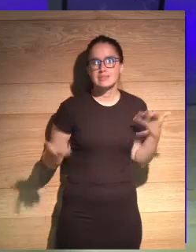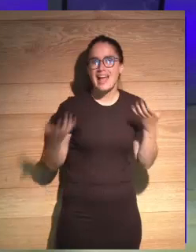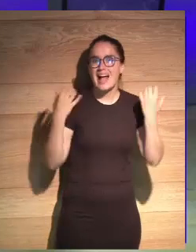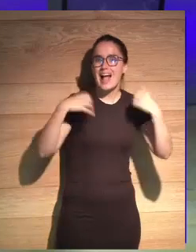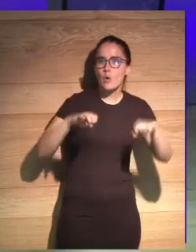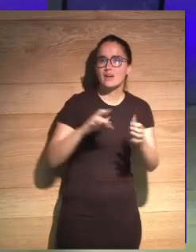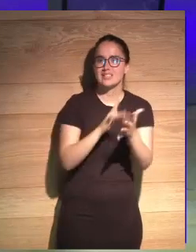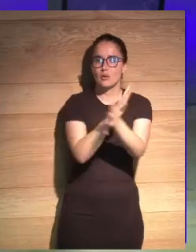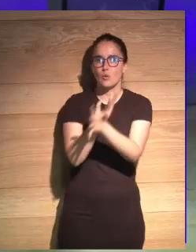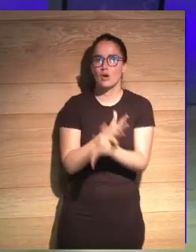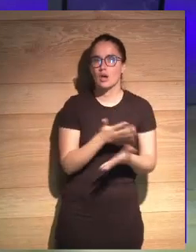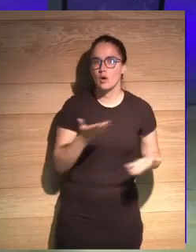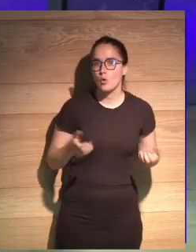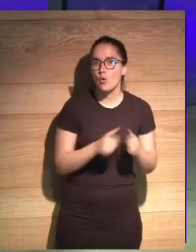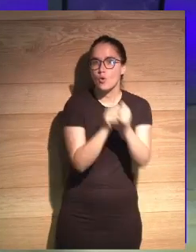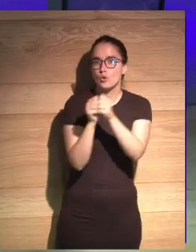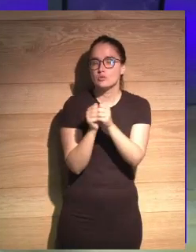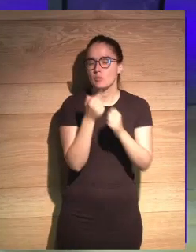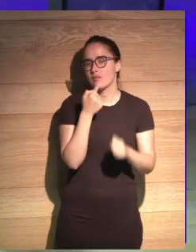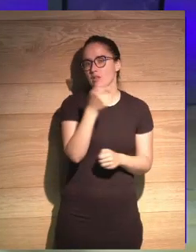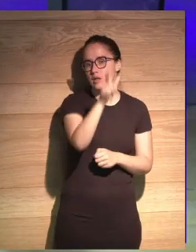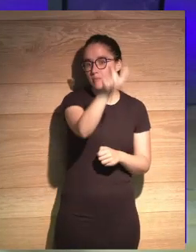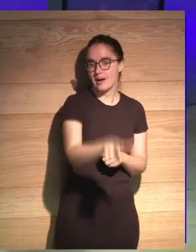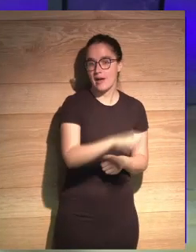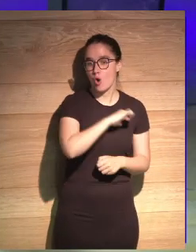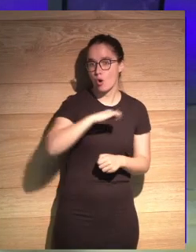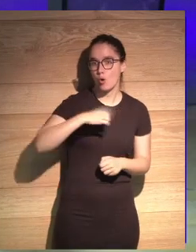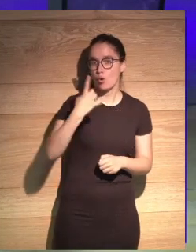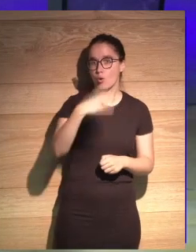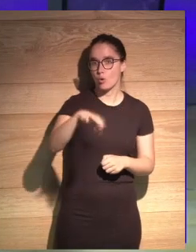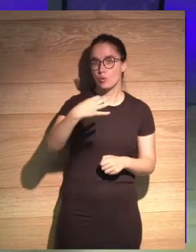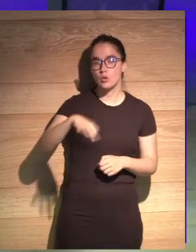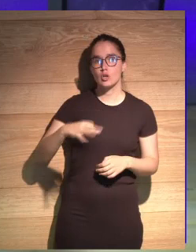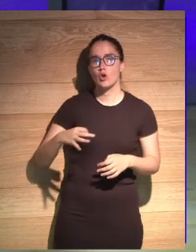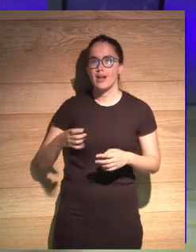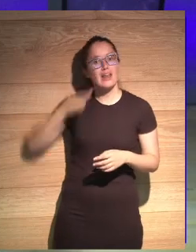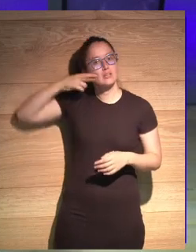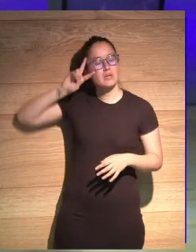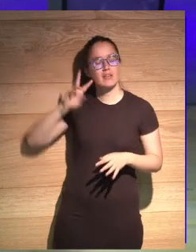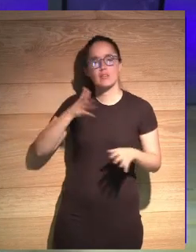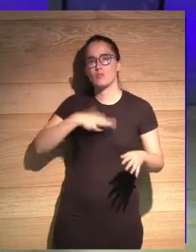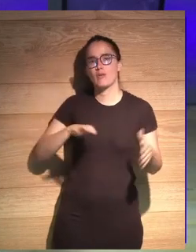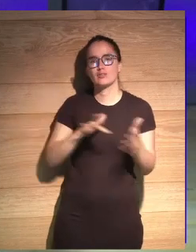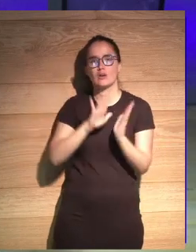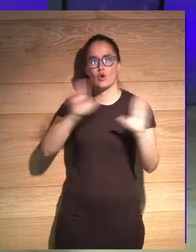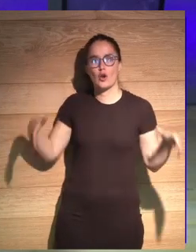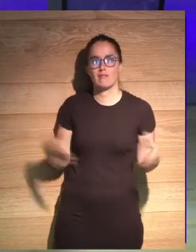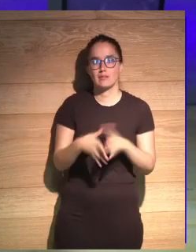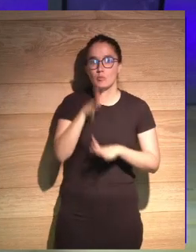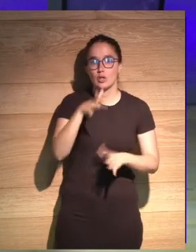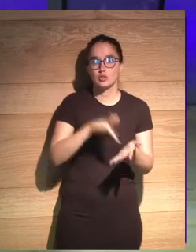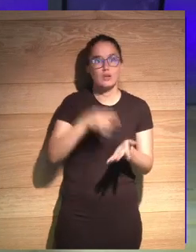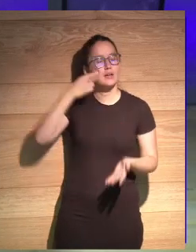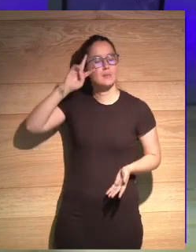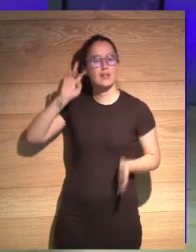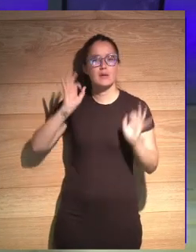some friends there, and you have to make decisions, and these games might be designed for just one player, but